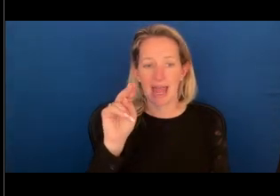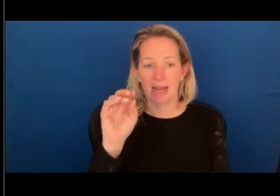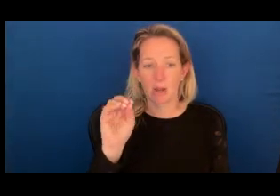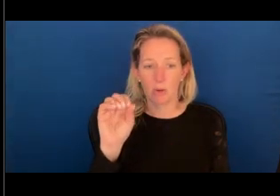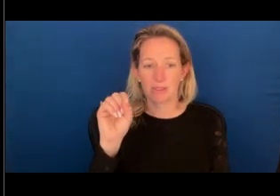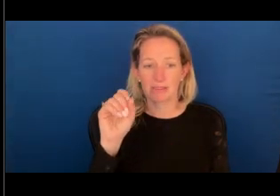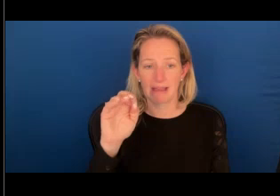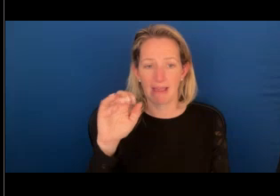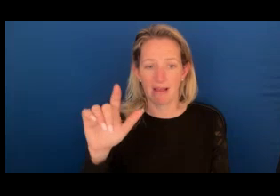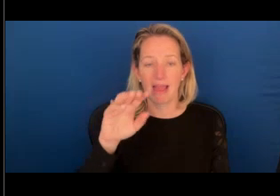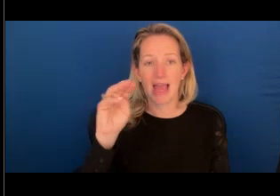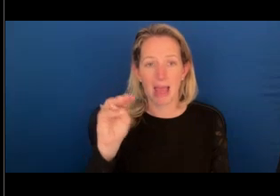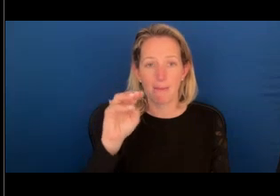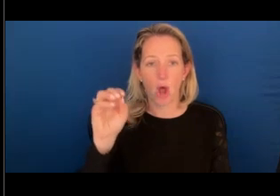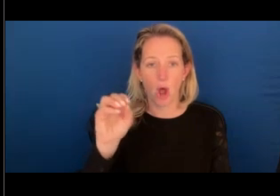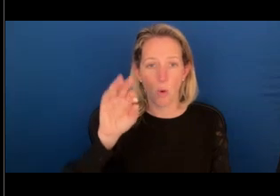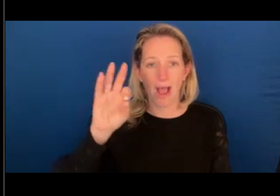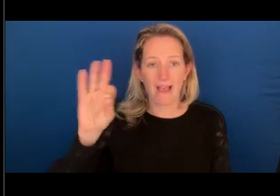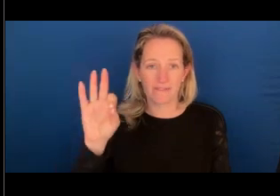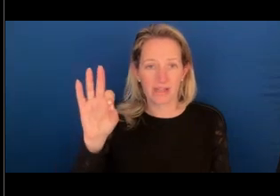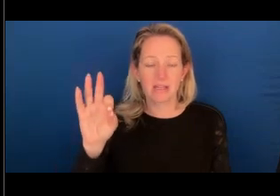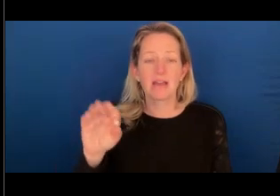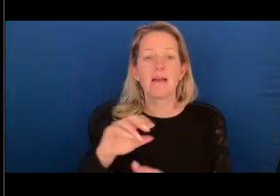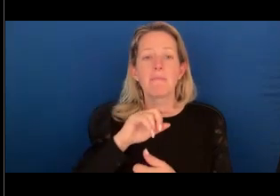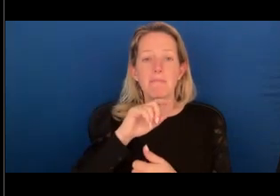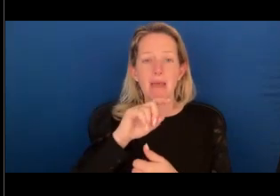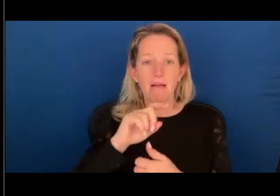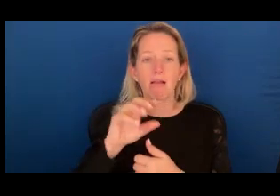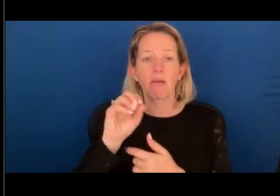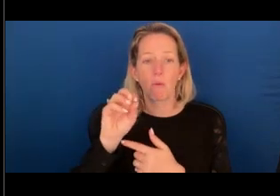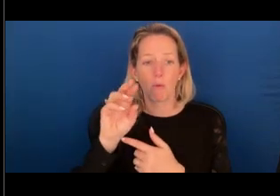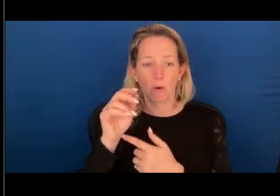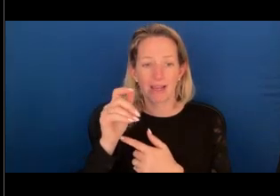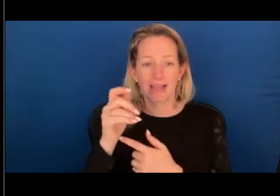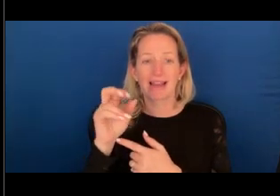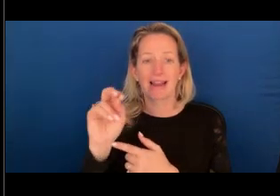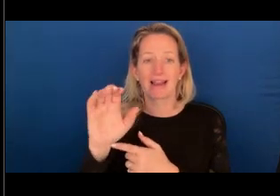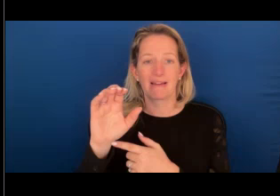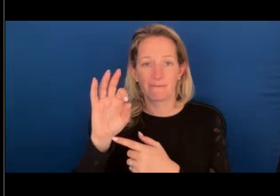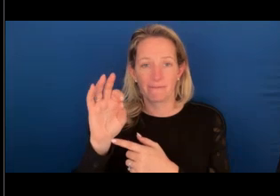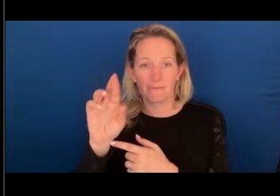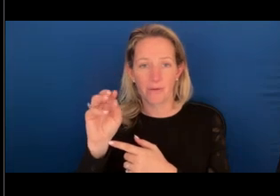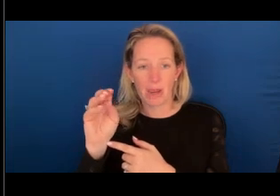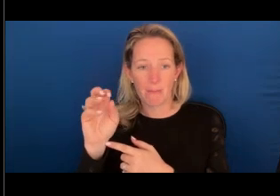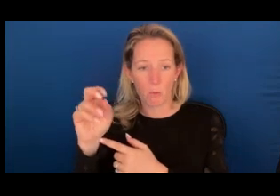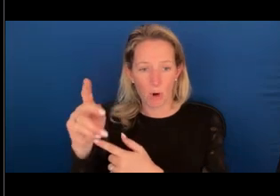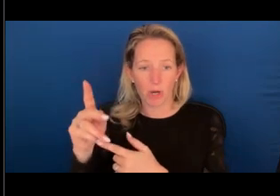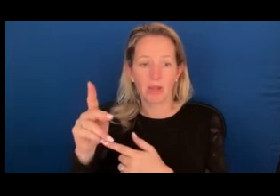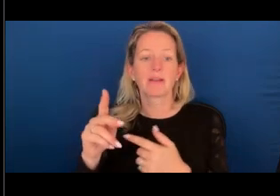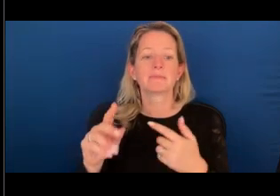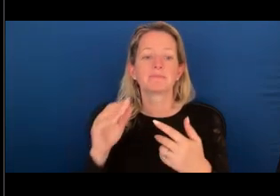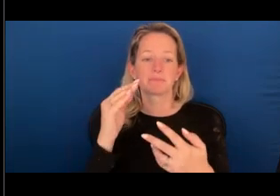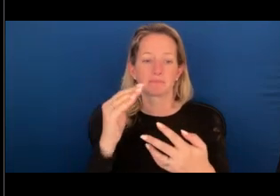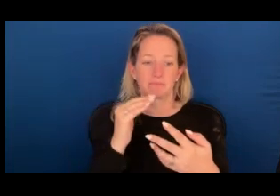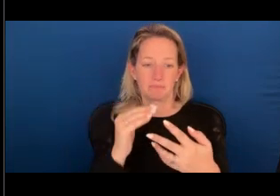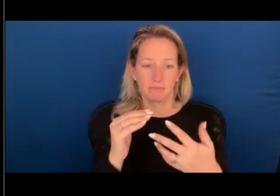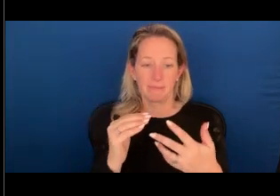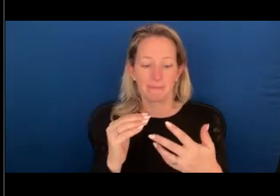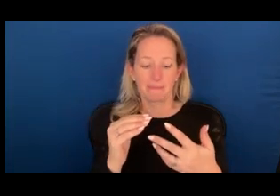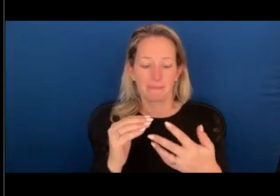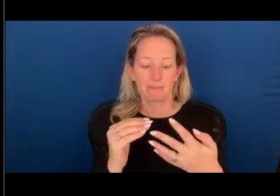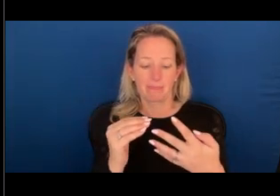MOF. It stands for Metal Organic Frameworks. Okay. And then the second one is a bit larger pore size, the